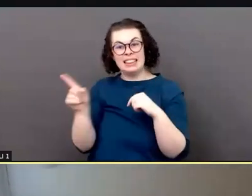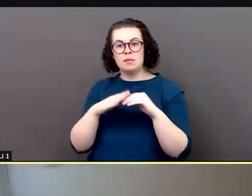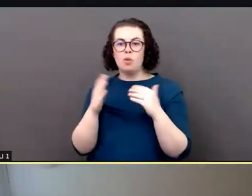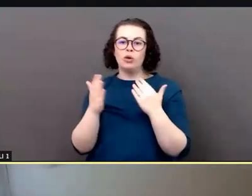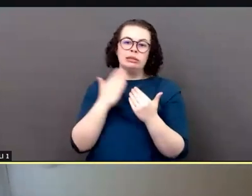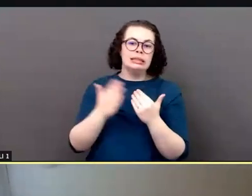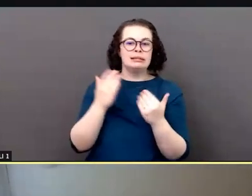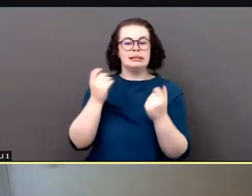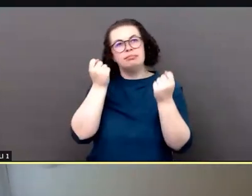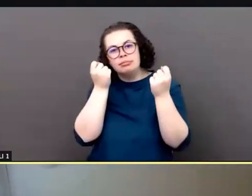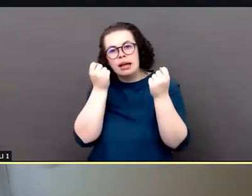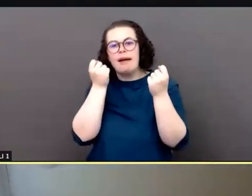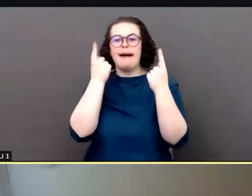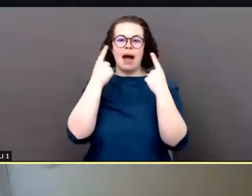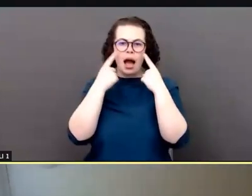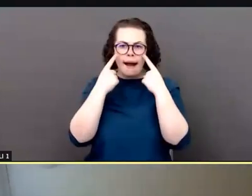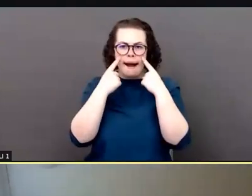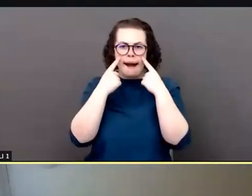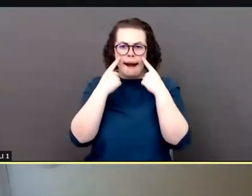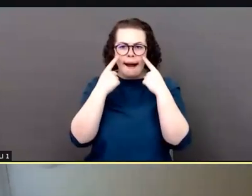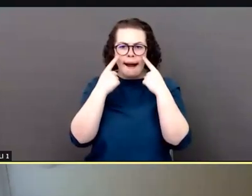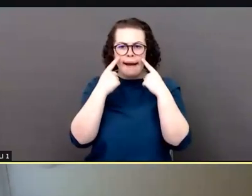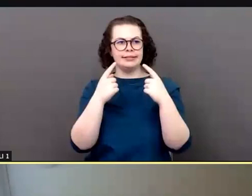about. Next slide, please.